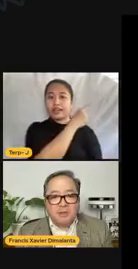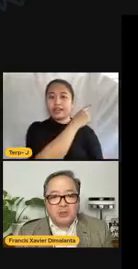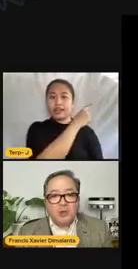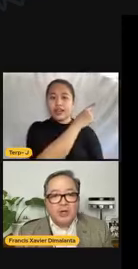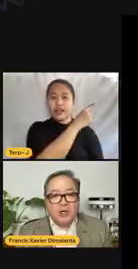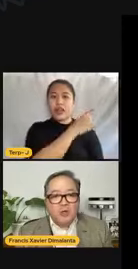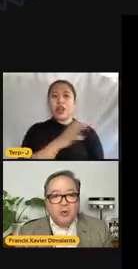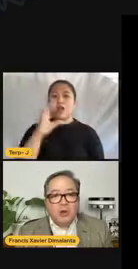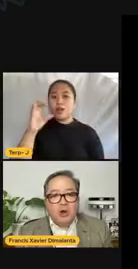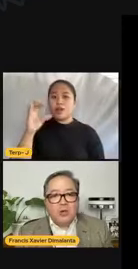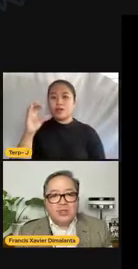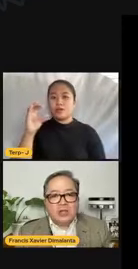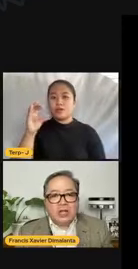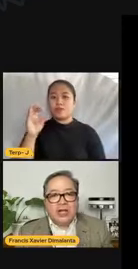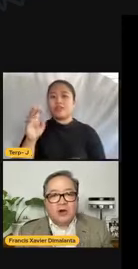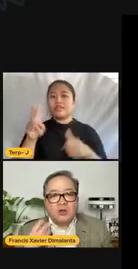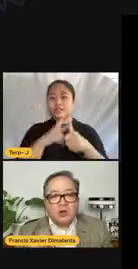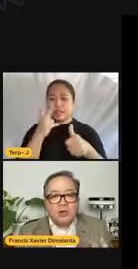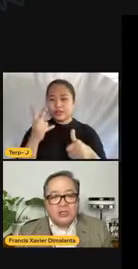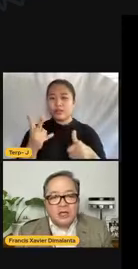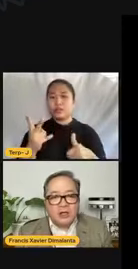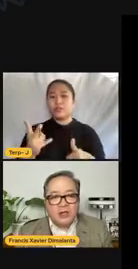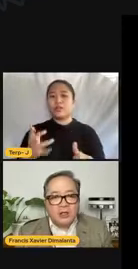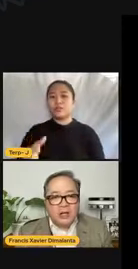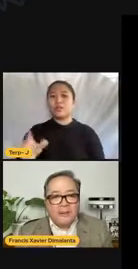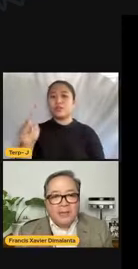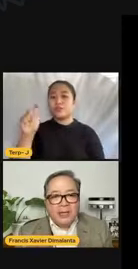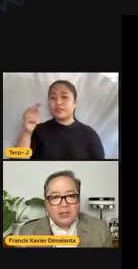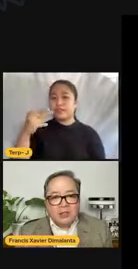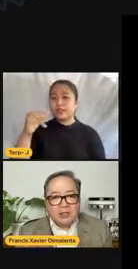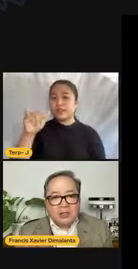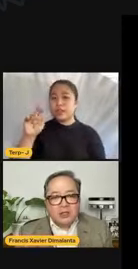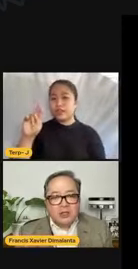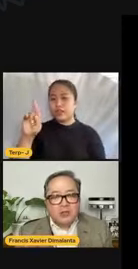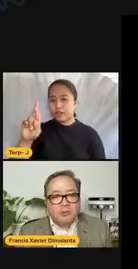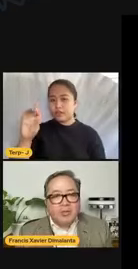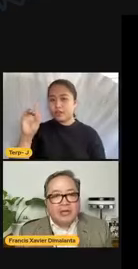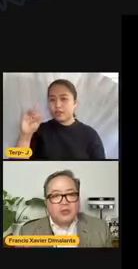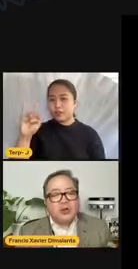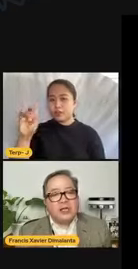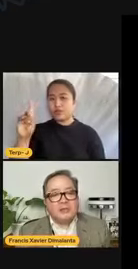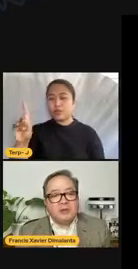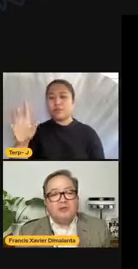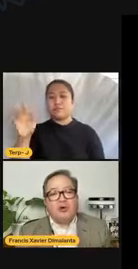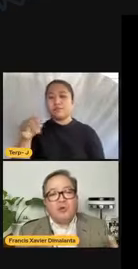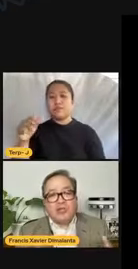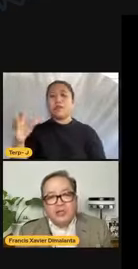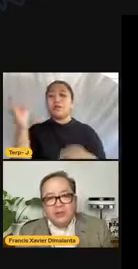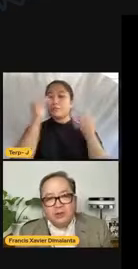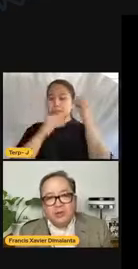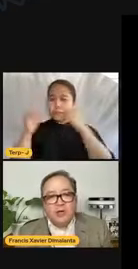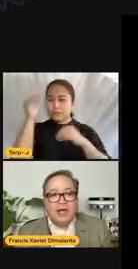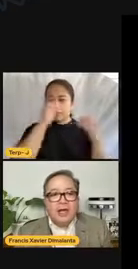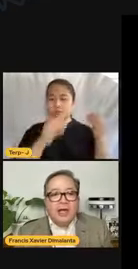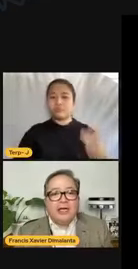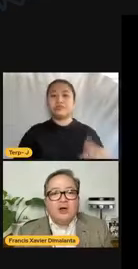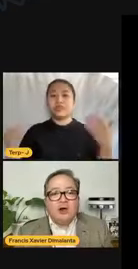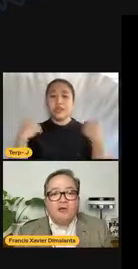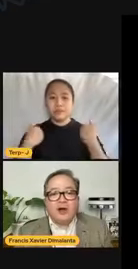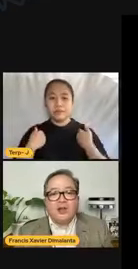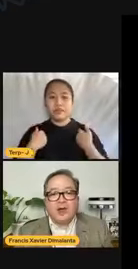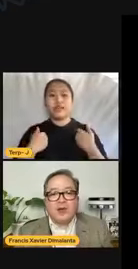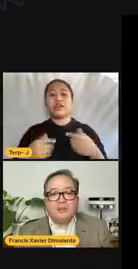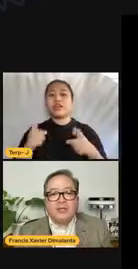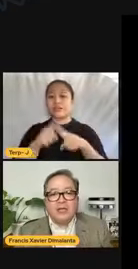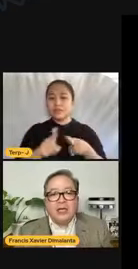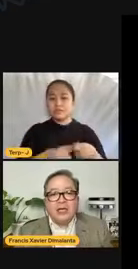thyroid problems. So we would always check out all these other medical conditions to be addressed before we even do any